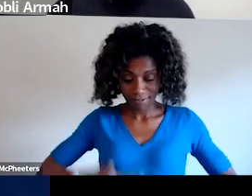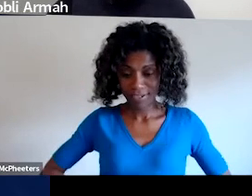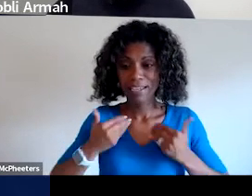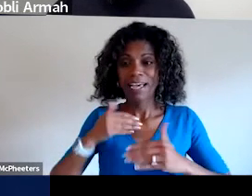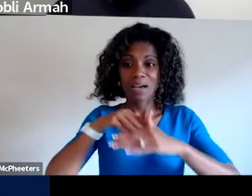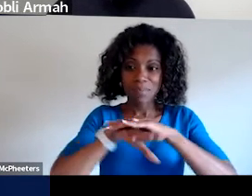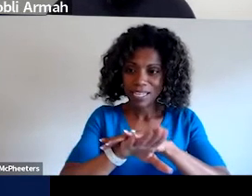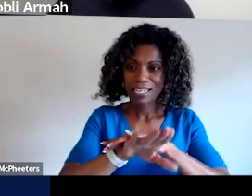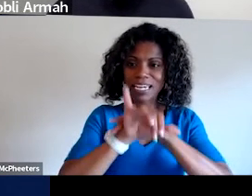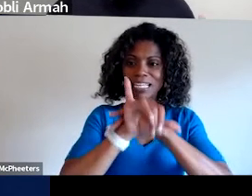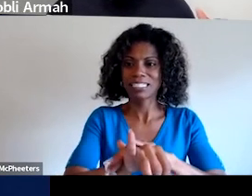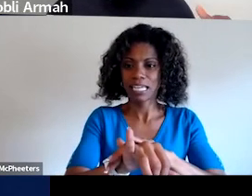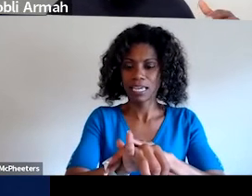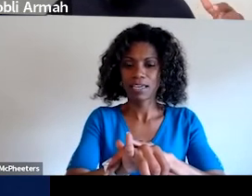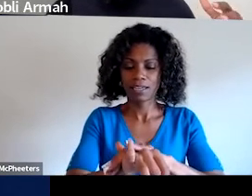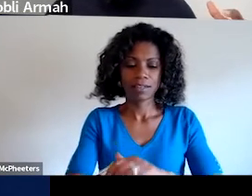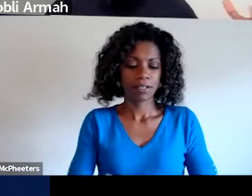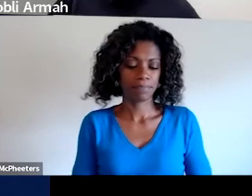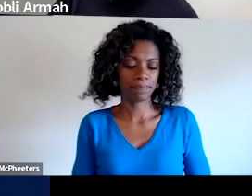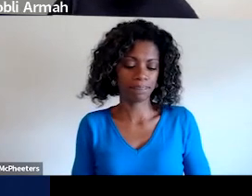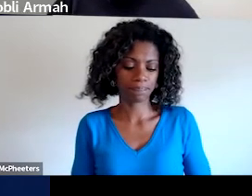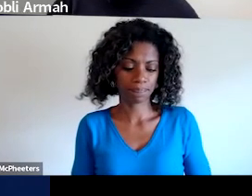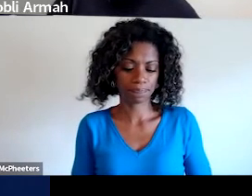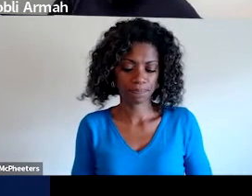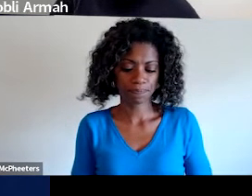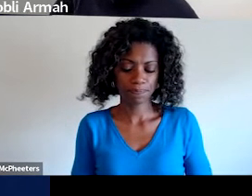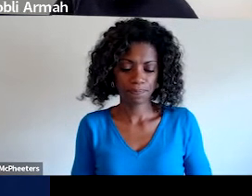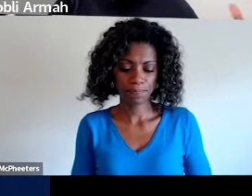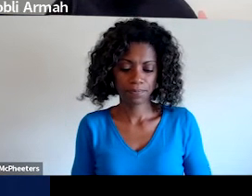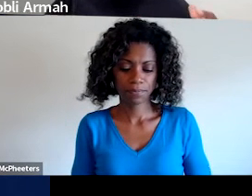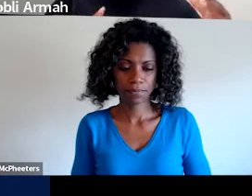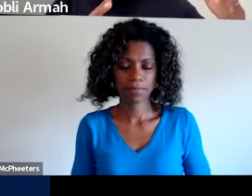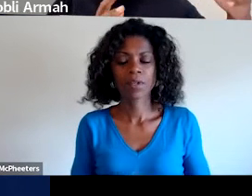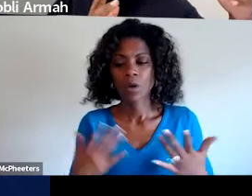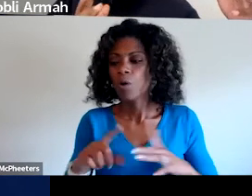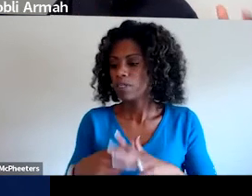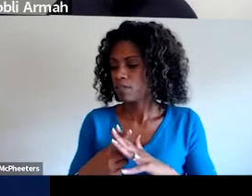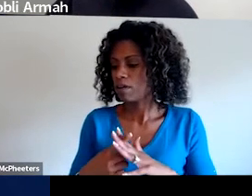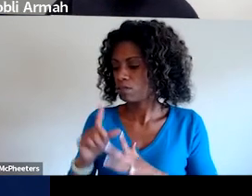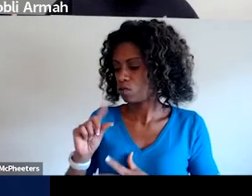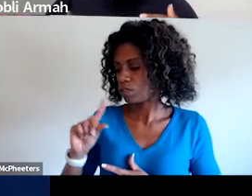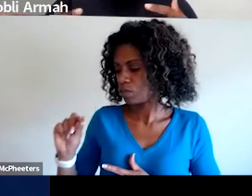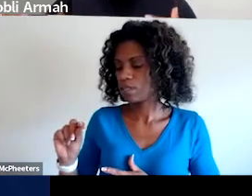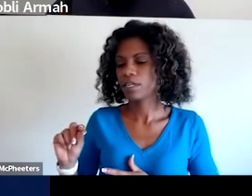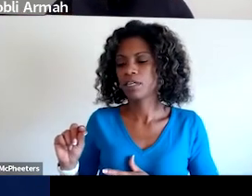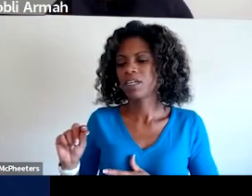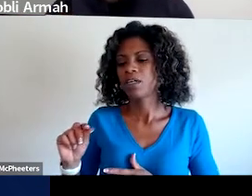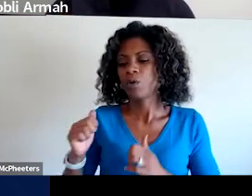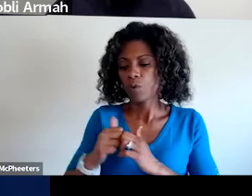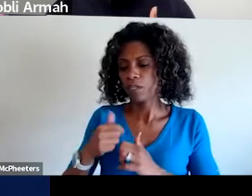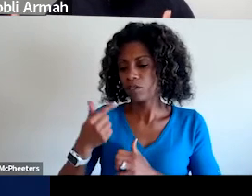also want to say is that, we started off coming out of 2020, moving from George Floyd and